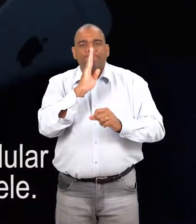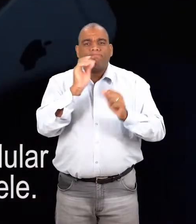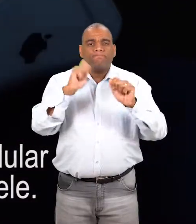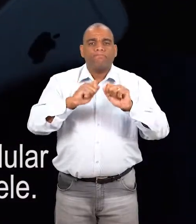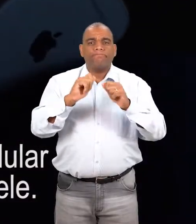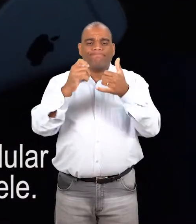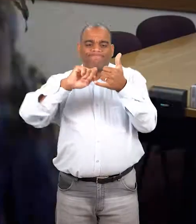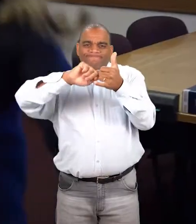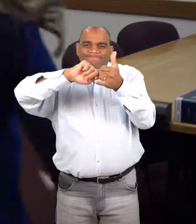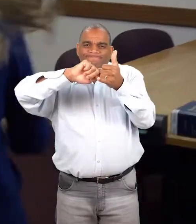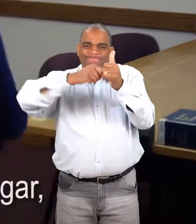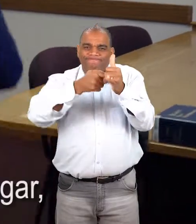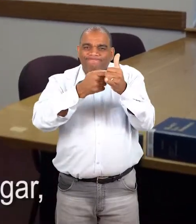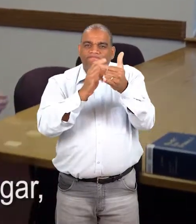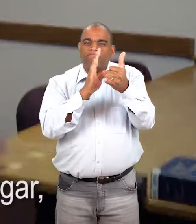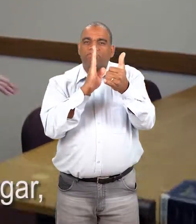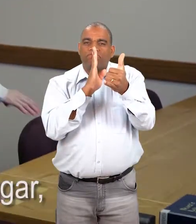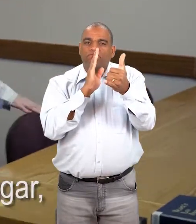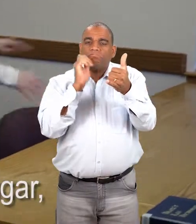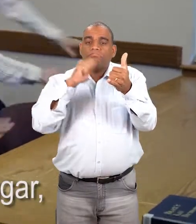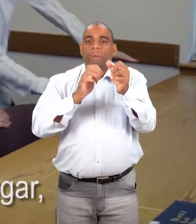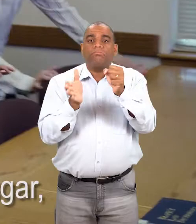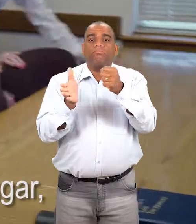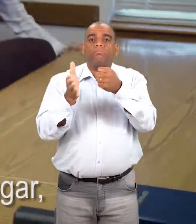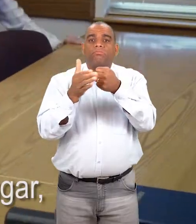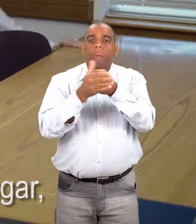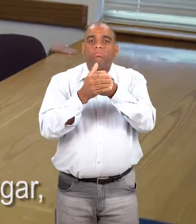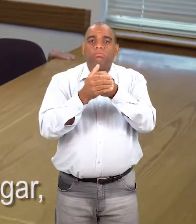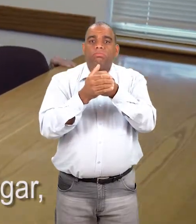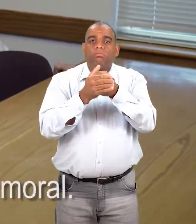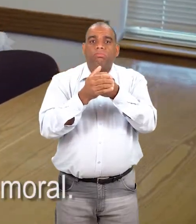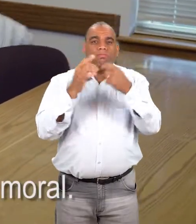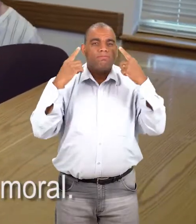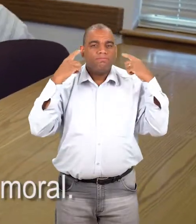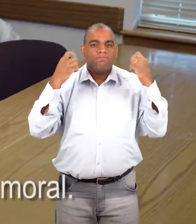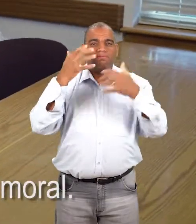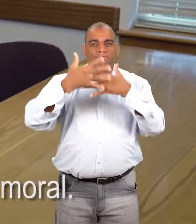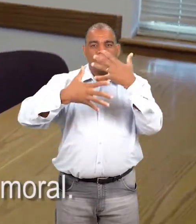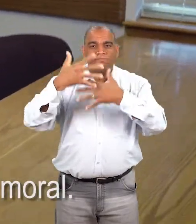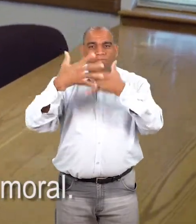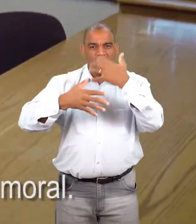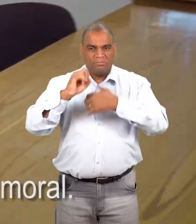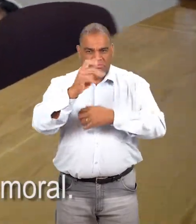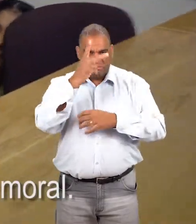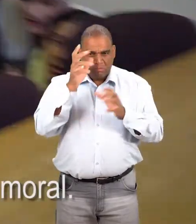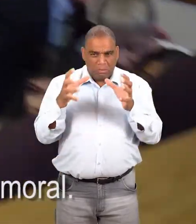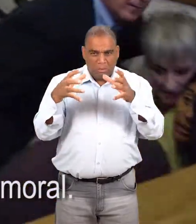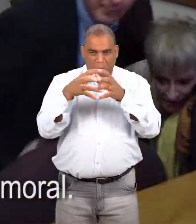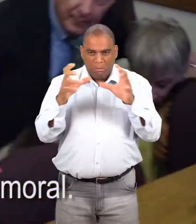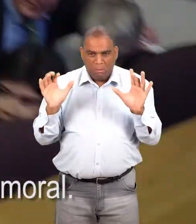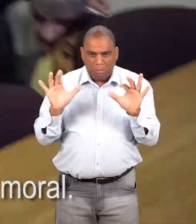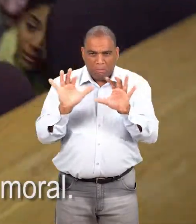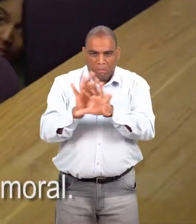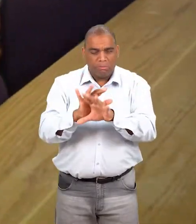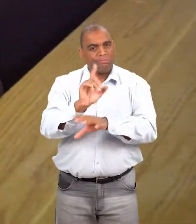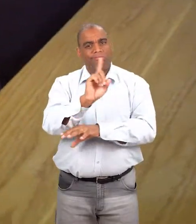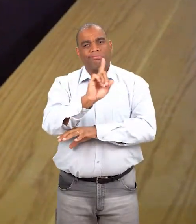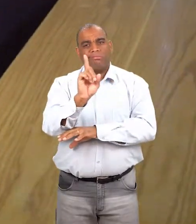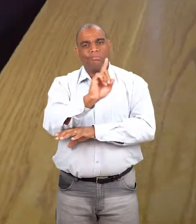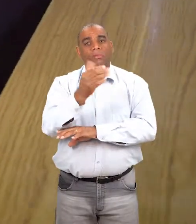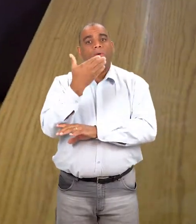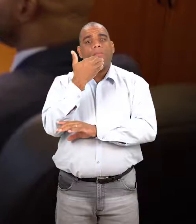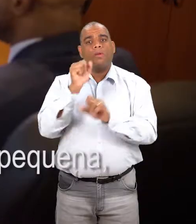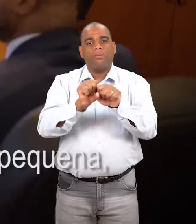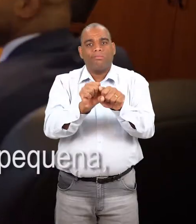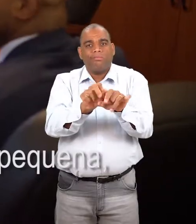phone if you have one. If there are 2 or more of you in the same place, do not huddle together for mutual protection or moral support. Spread